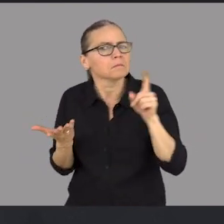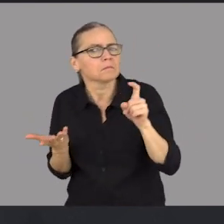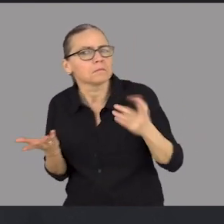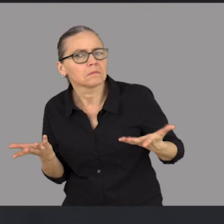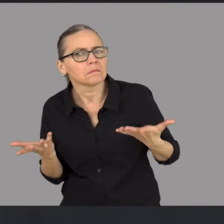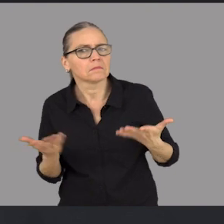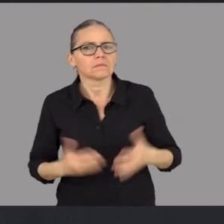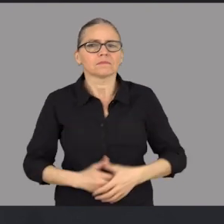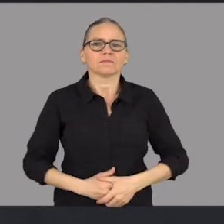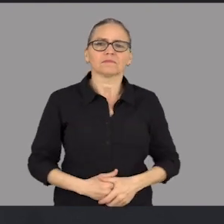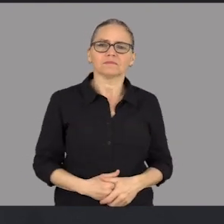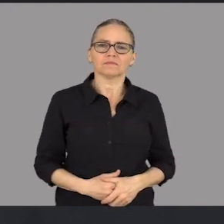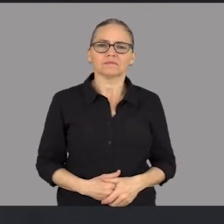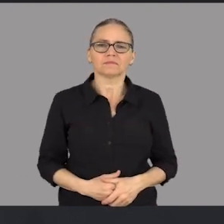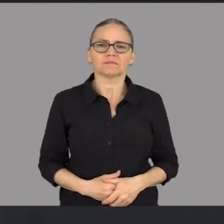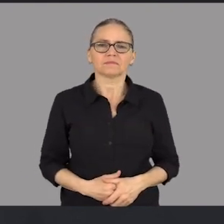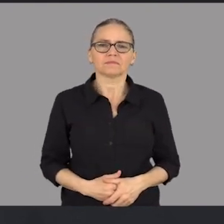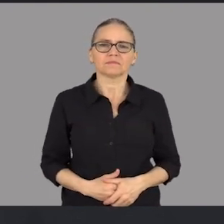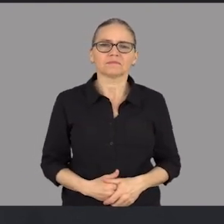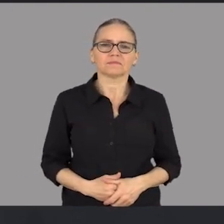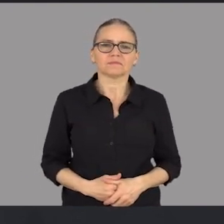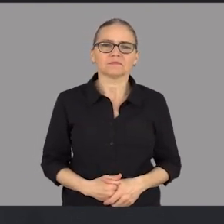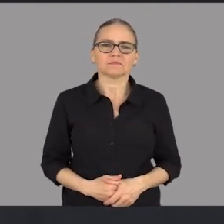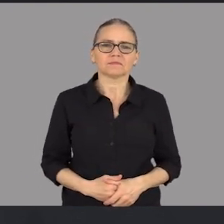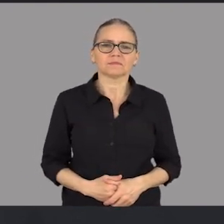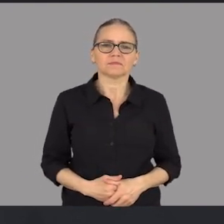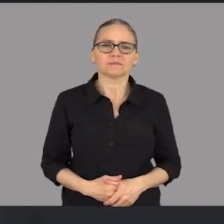I haven't seen anything. I'm not sure. Tanya?